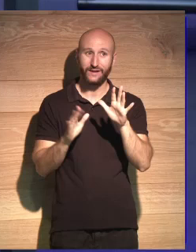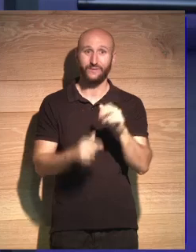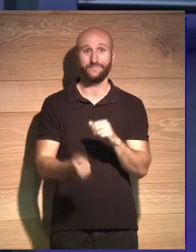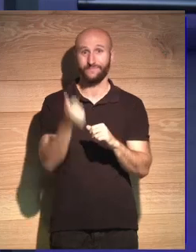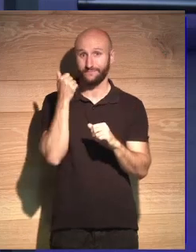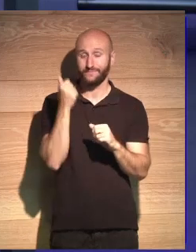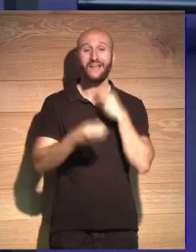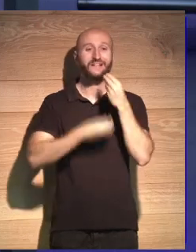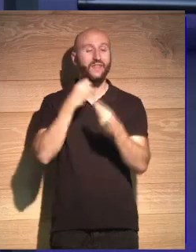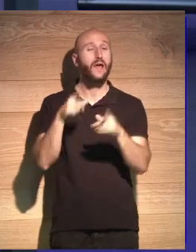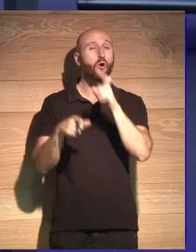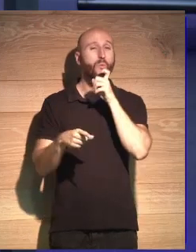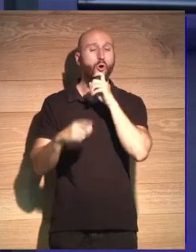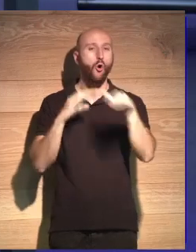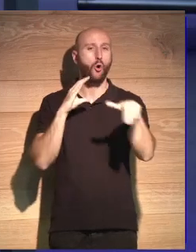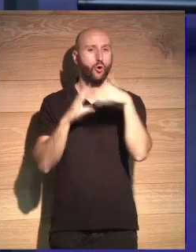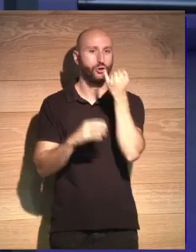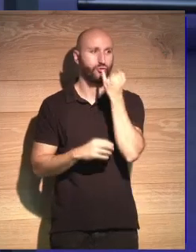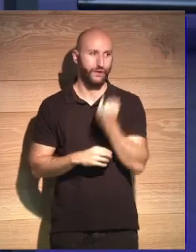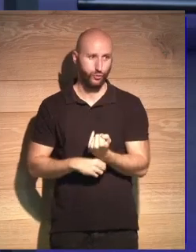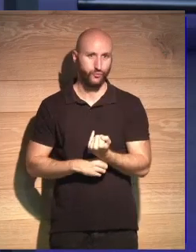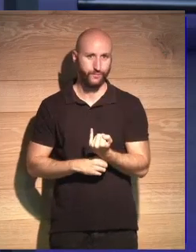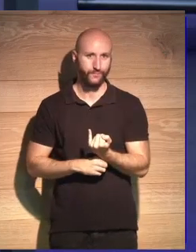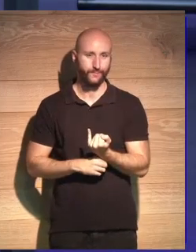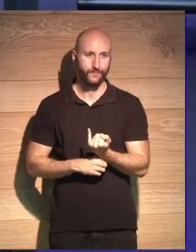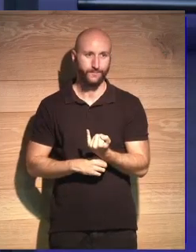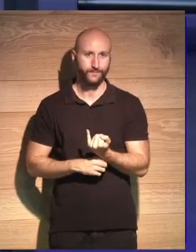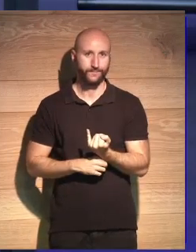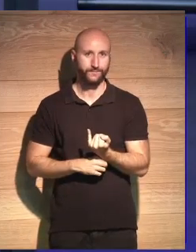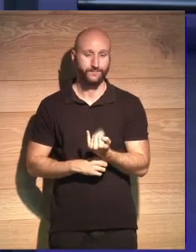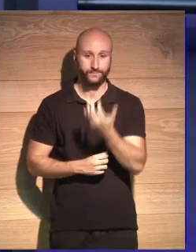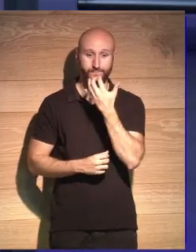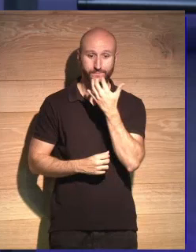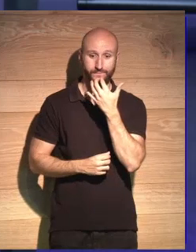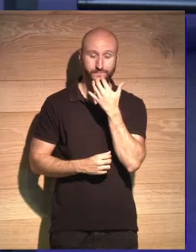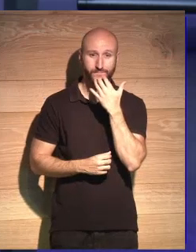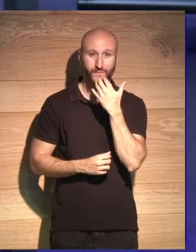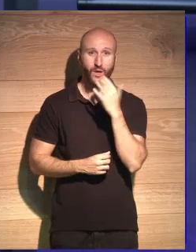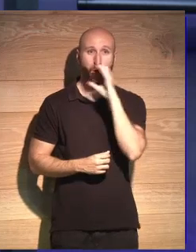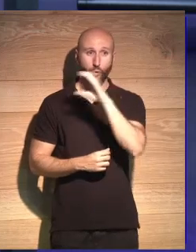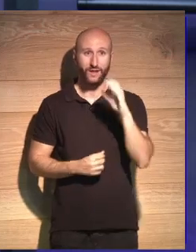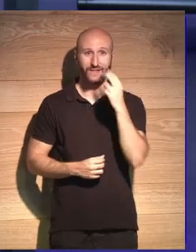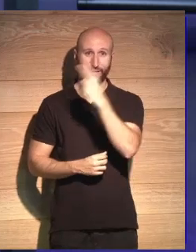it's quite a mess to handle the account in STEAM. With STEAM, you need to have